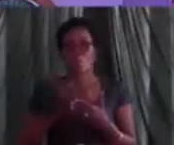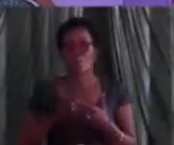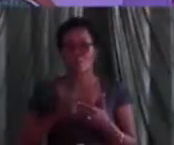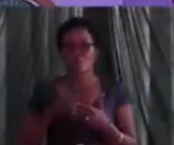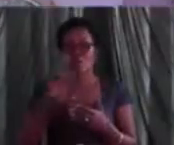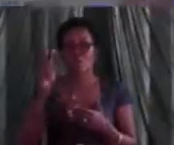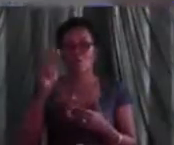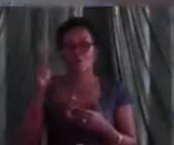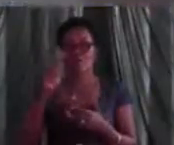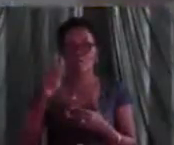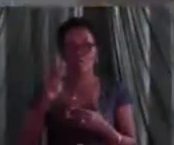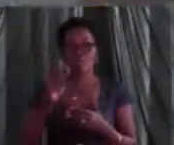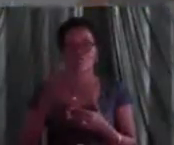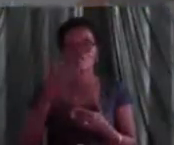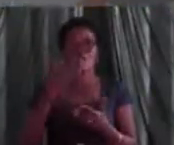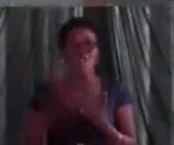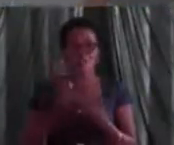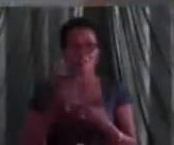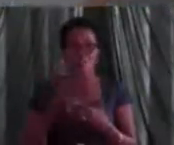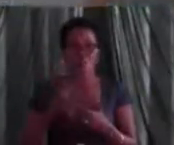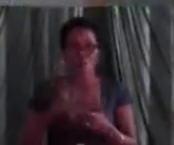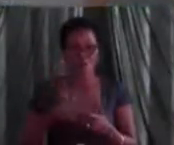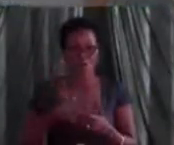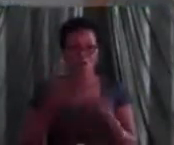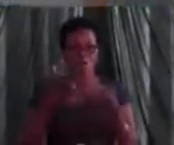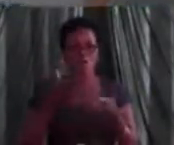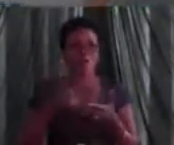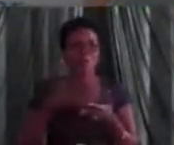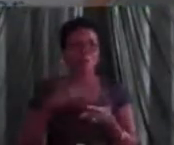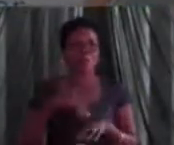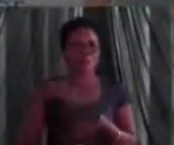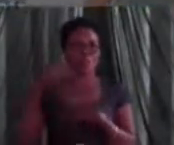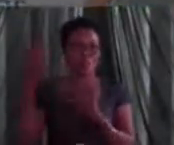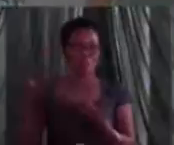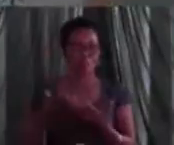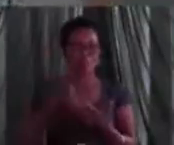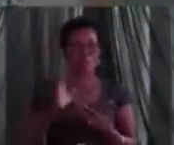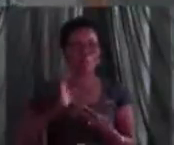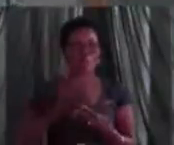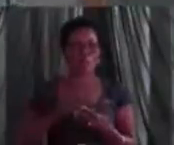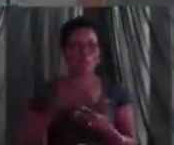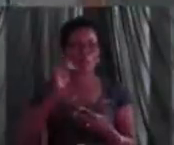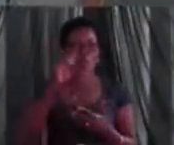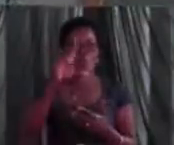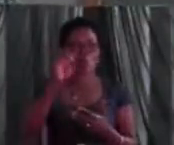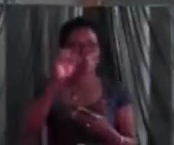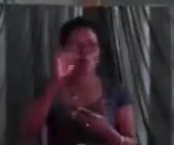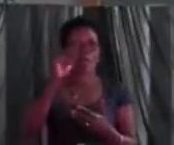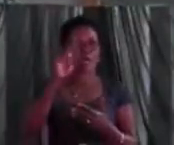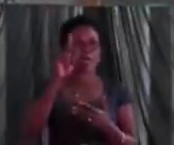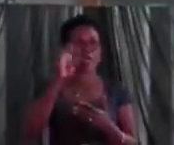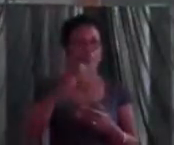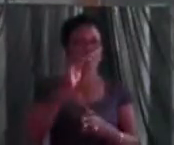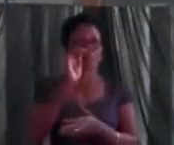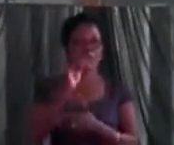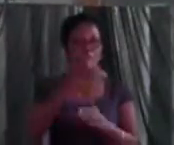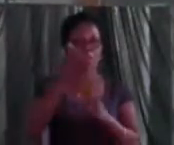Your Honor, I now call upon Commissioner Orwande to ask the last set of